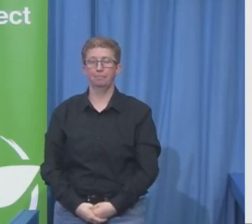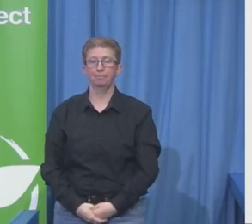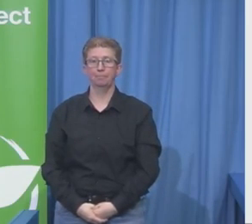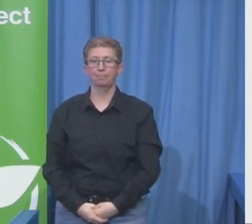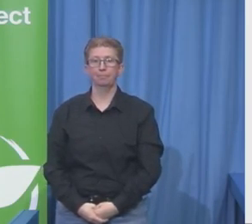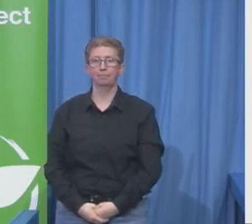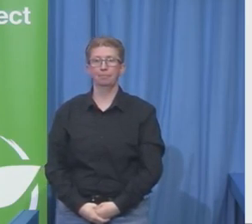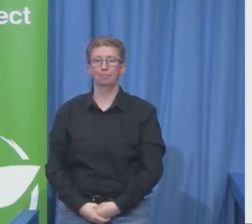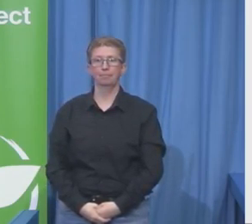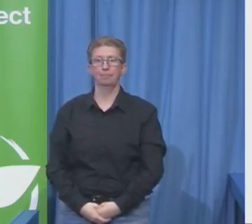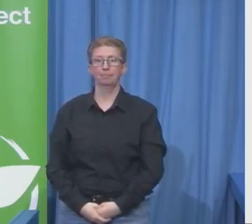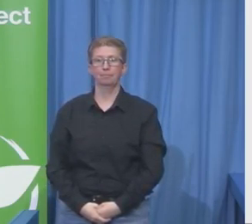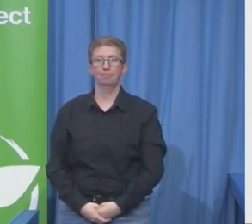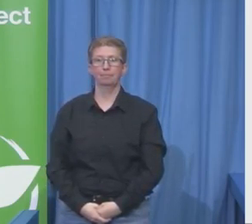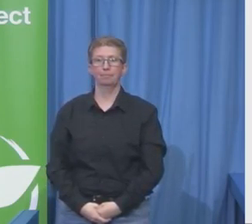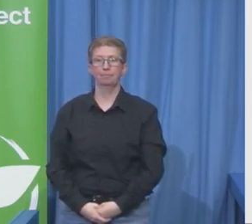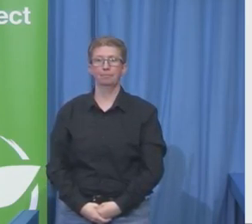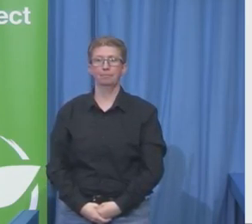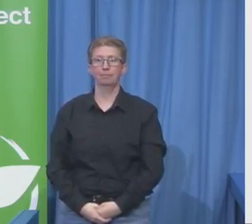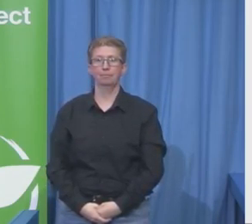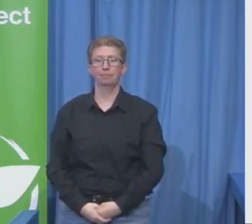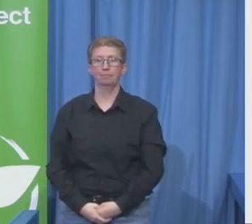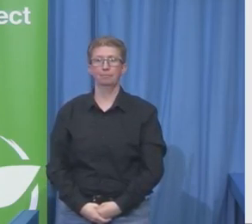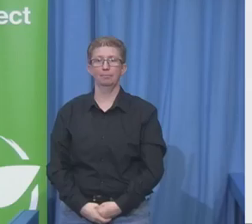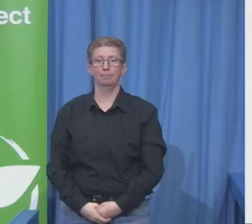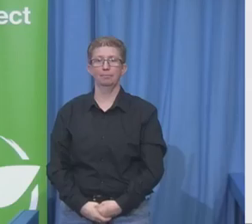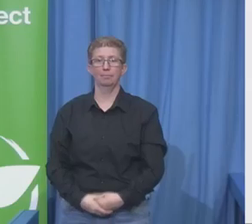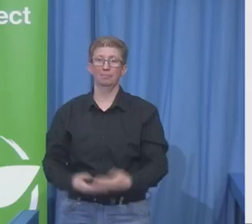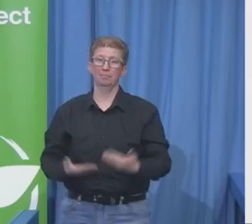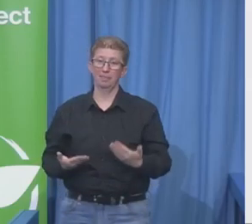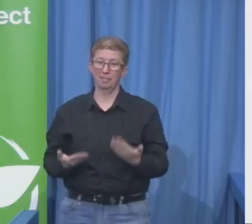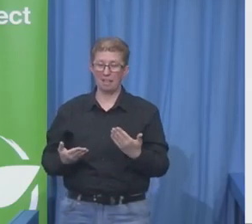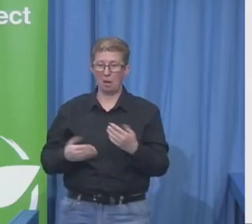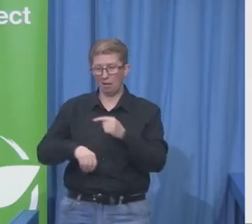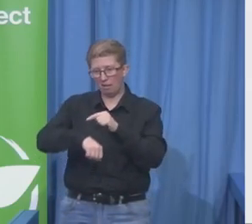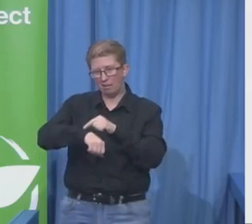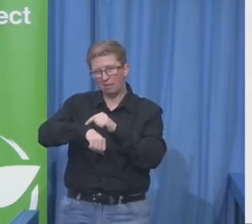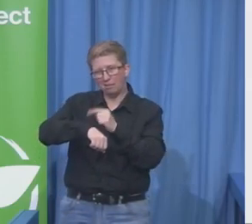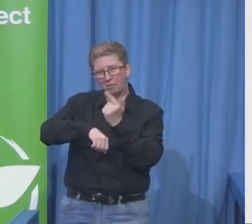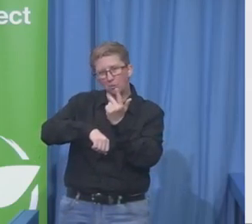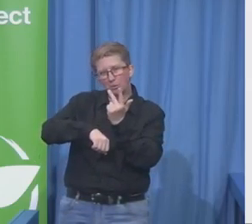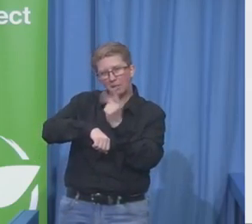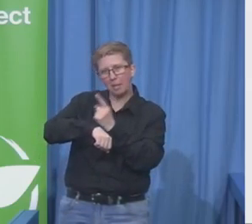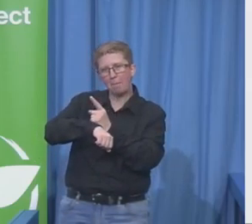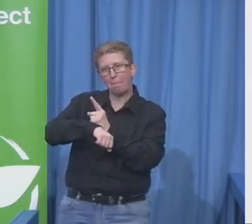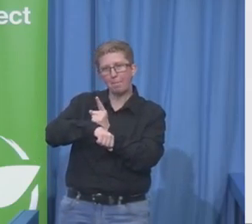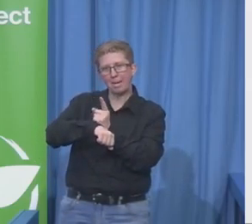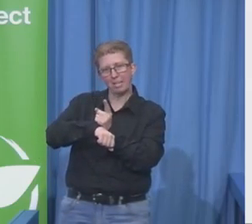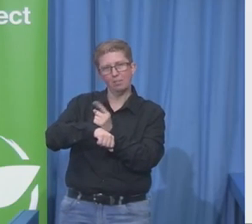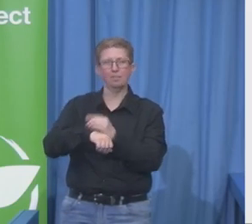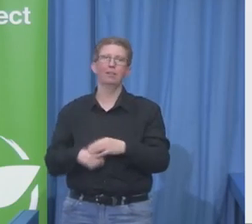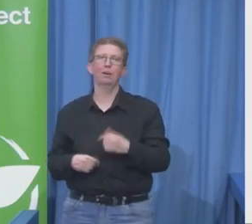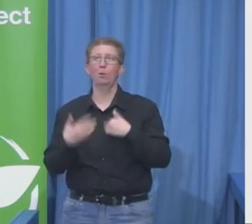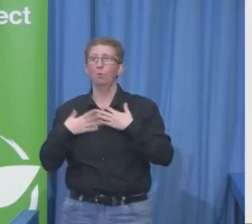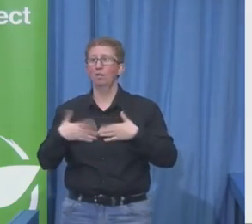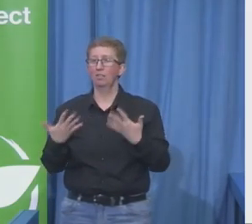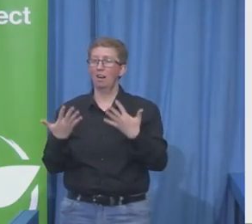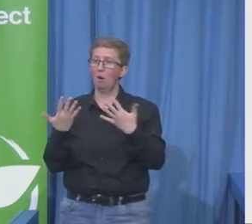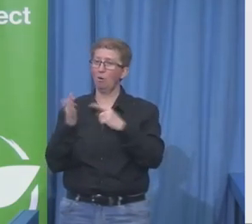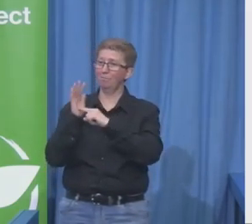just a few minutes, 3 minutes, I would like to now show the video about our Ability 6 program, which was for the first